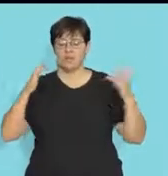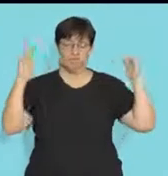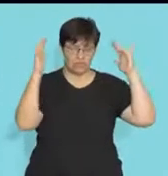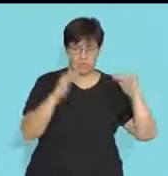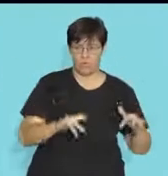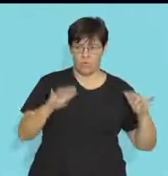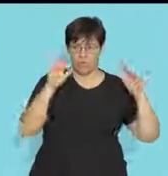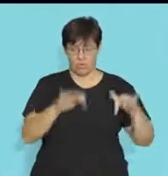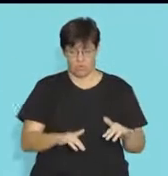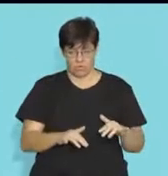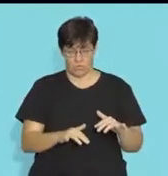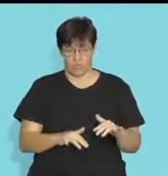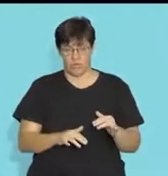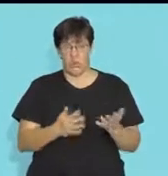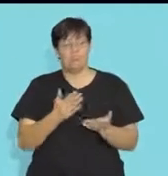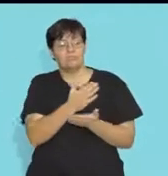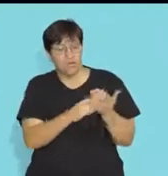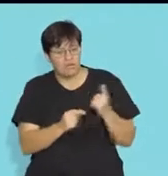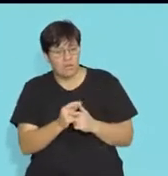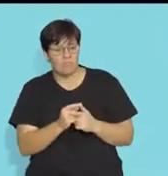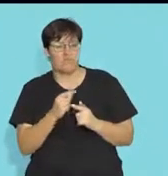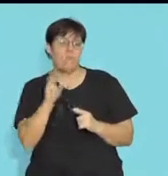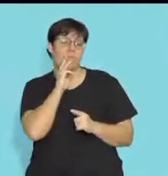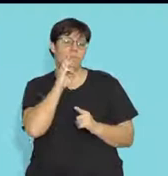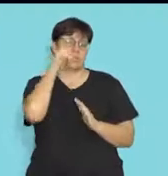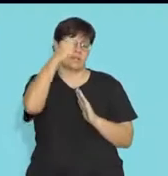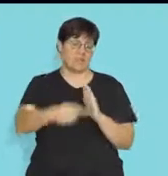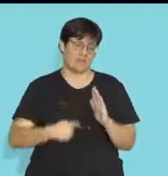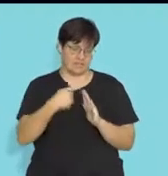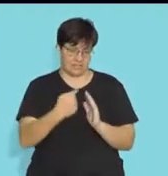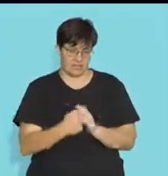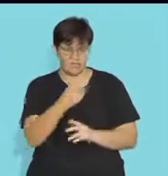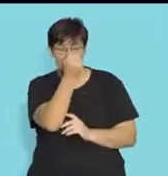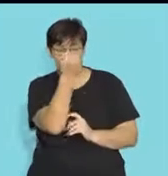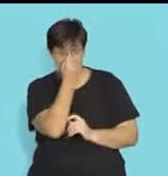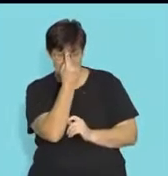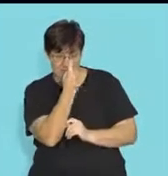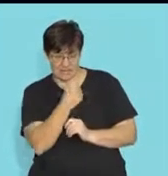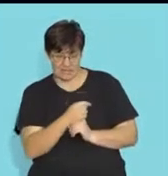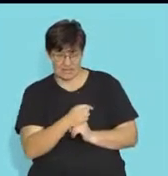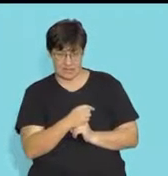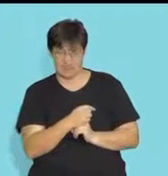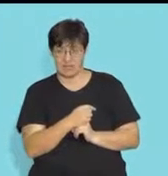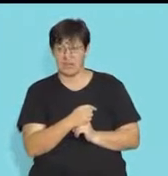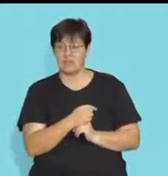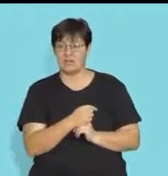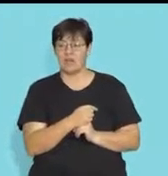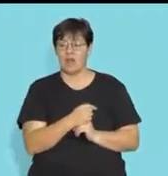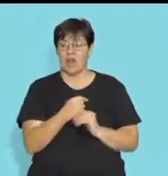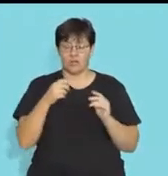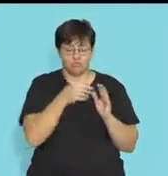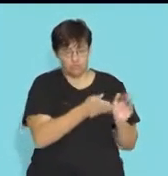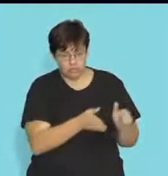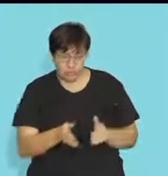and snow, are all part of the water cycle. It's important that we understand that there is drainage